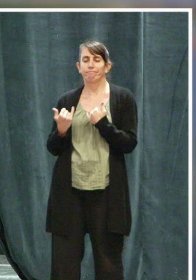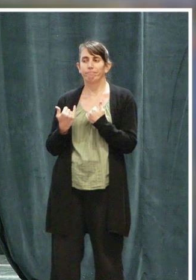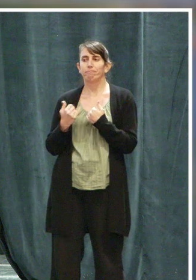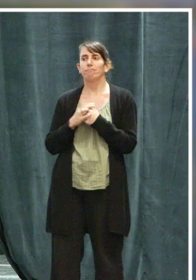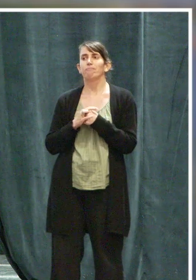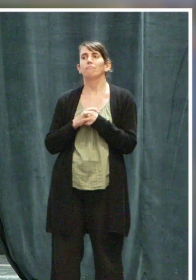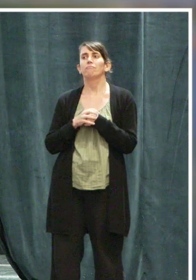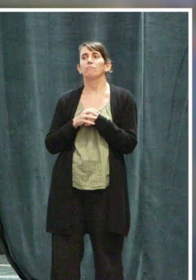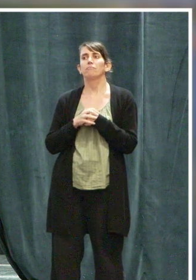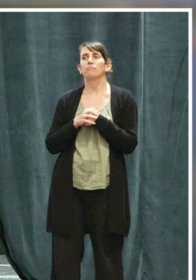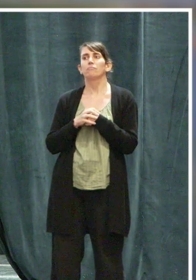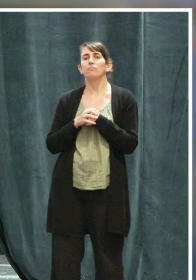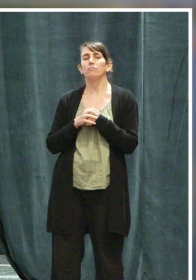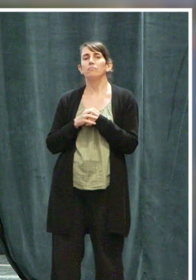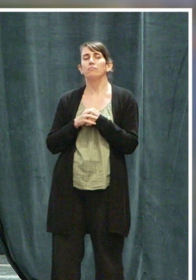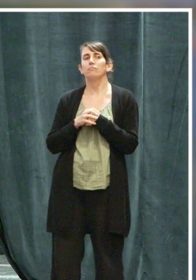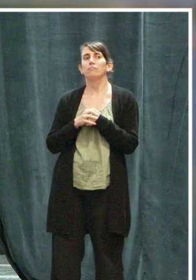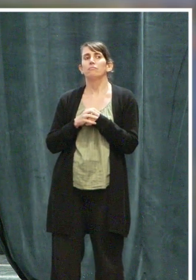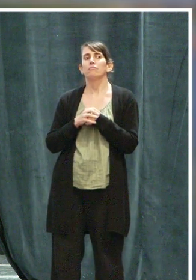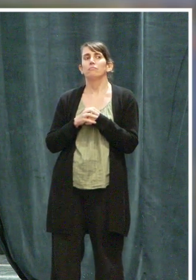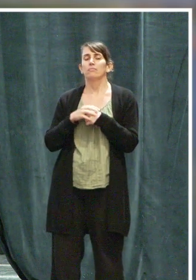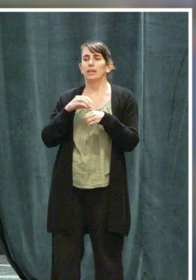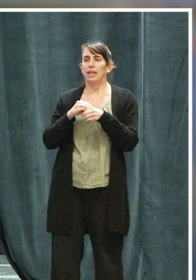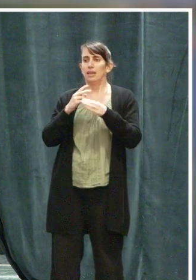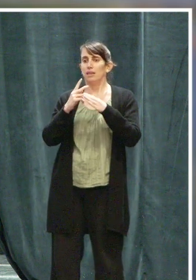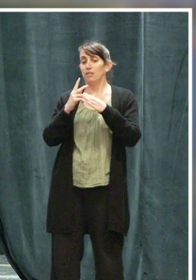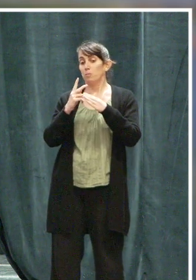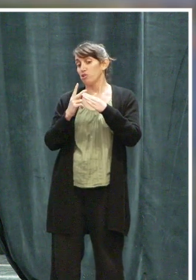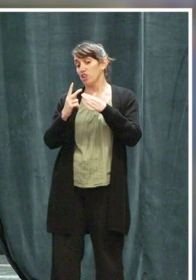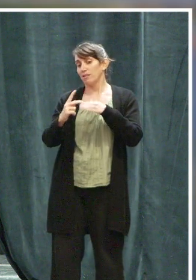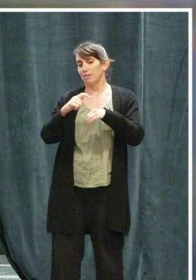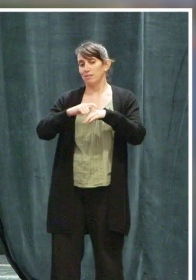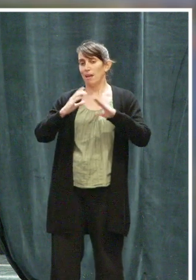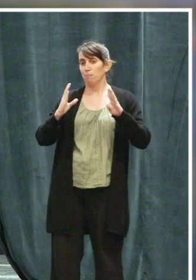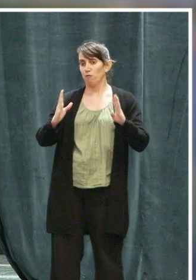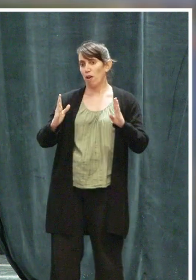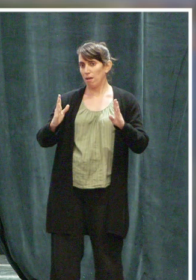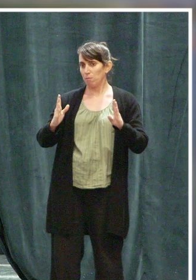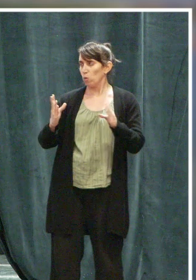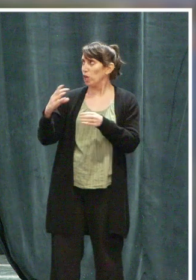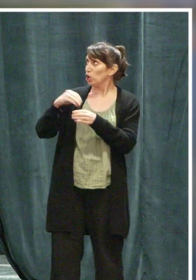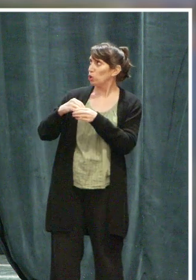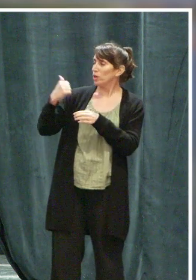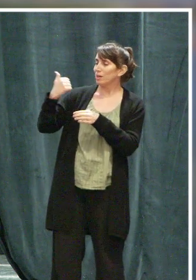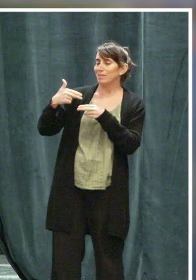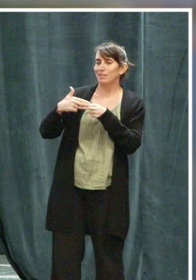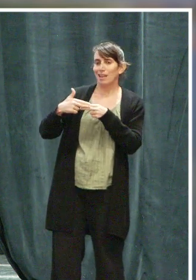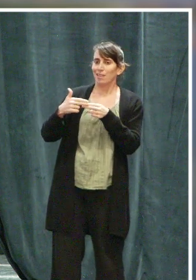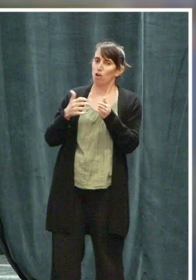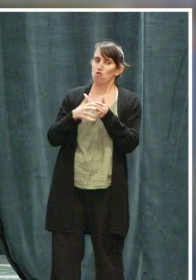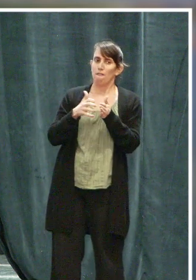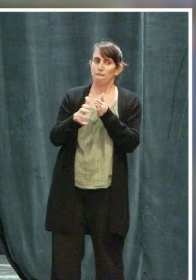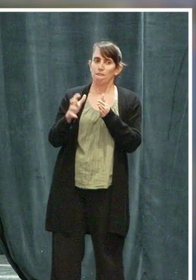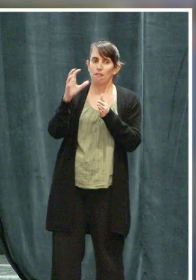noted in the projected timeframes that we included in the slides, they're pretty